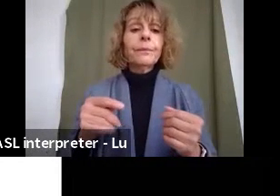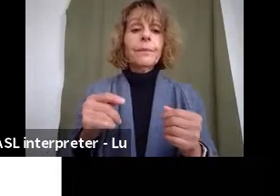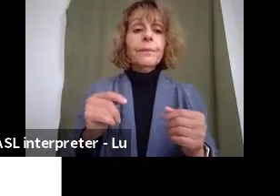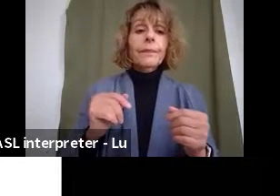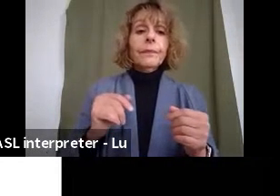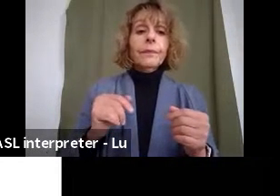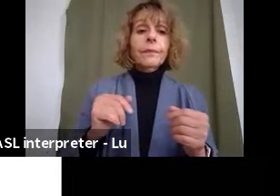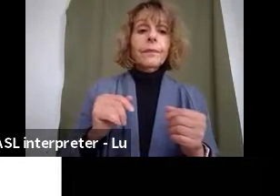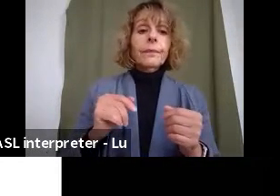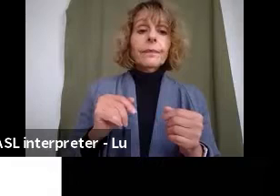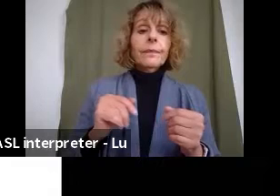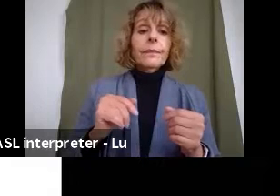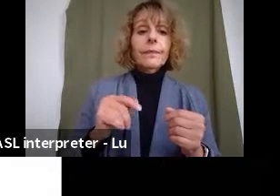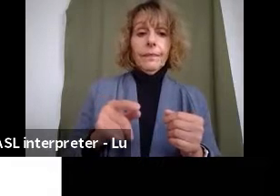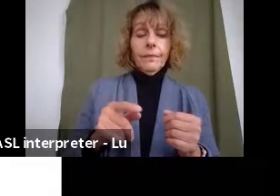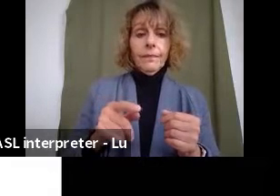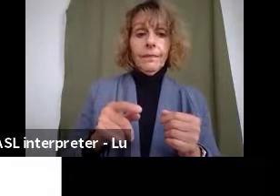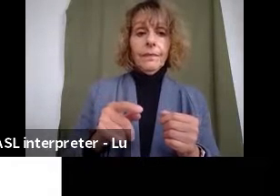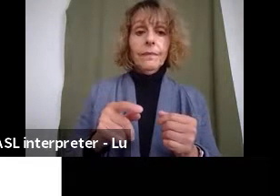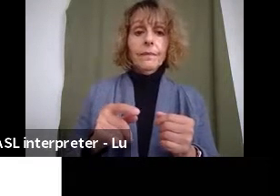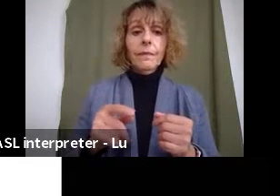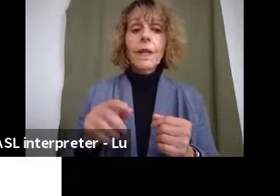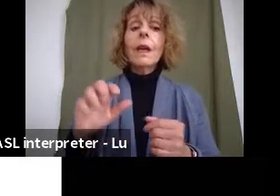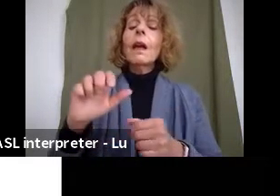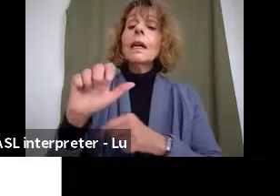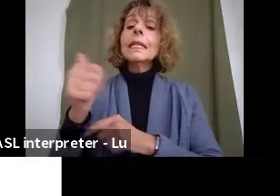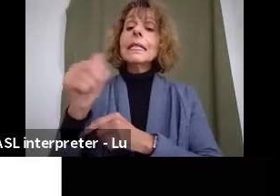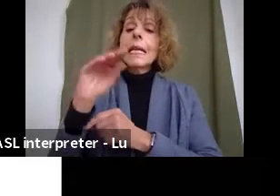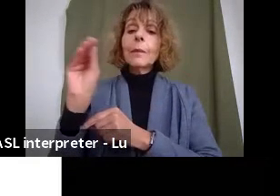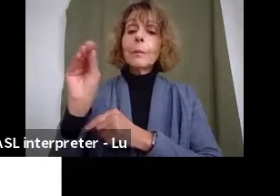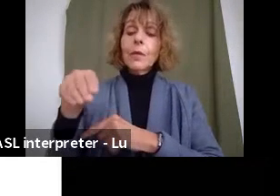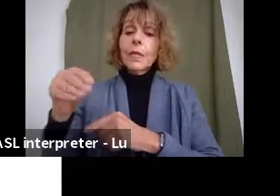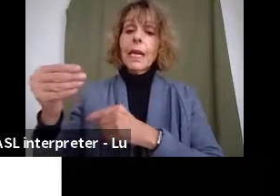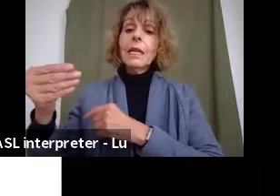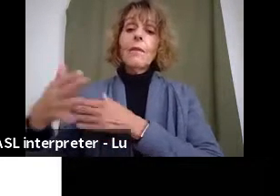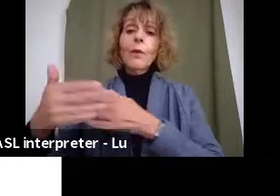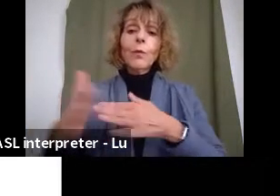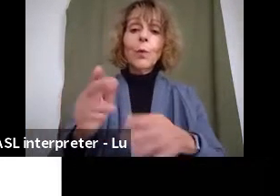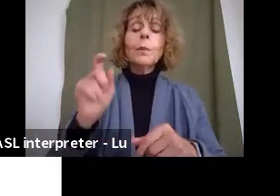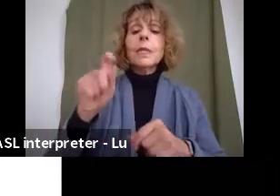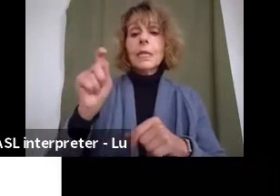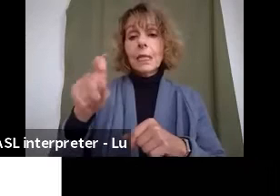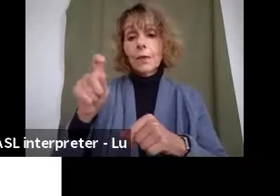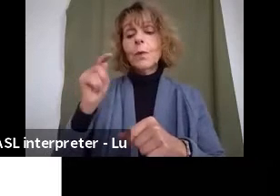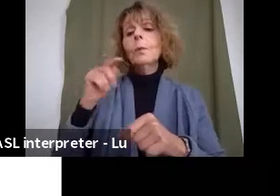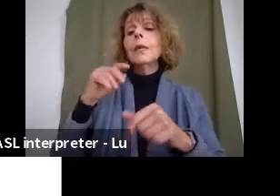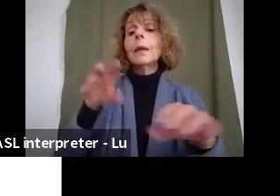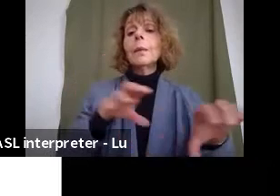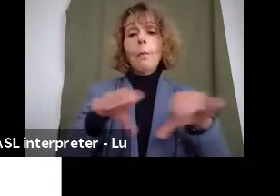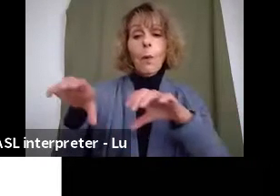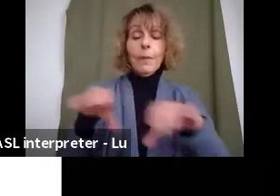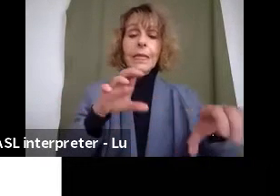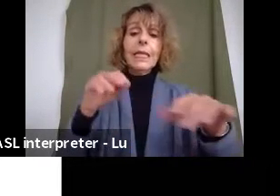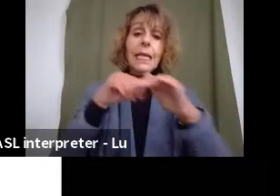mobility accessible and that those be dispersed proportionally by medical specialty. So a little bit